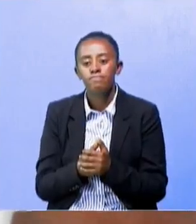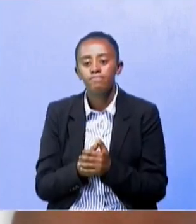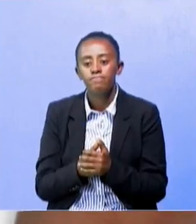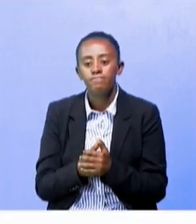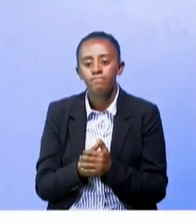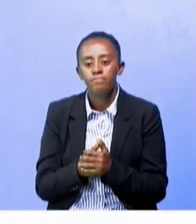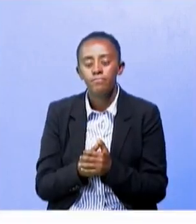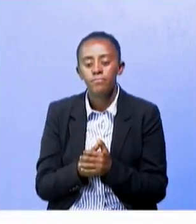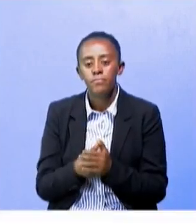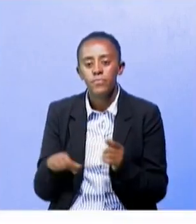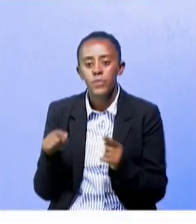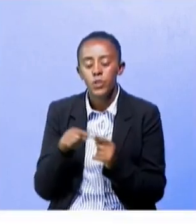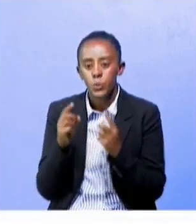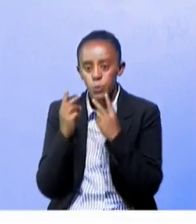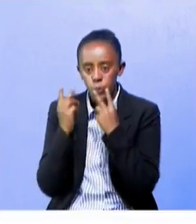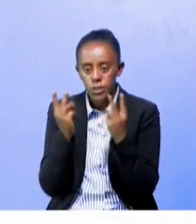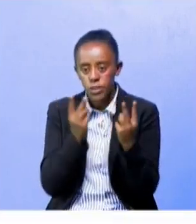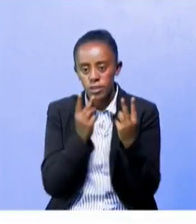to see